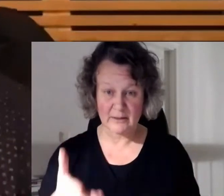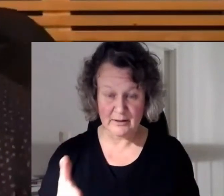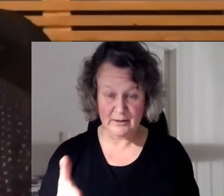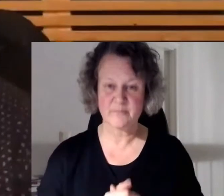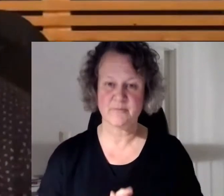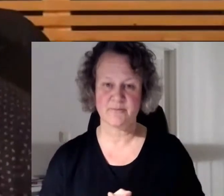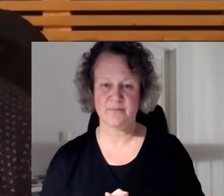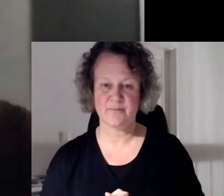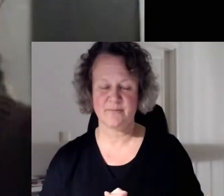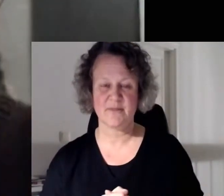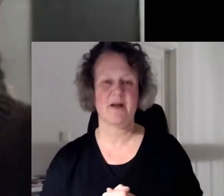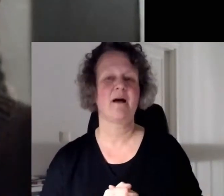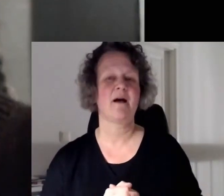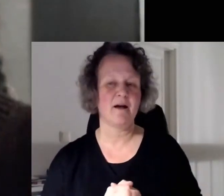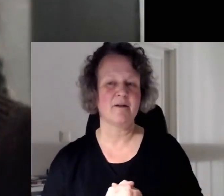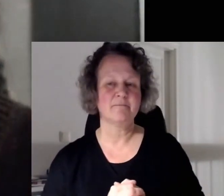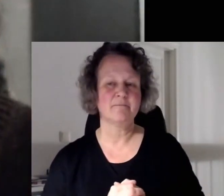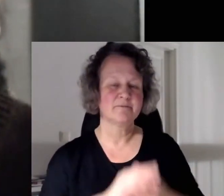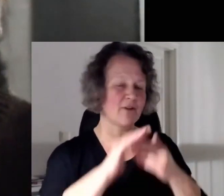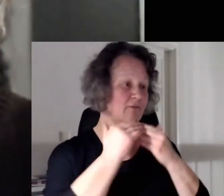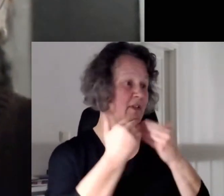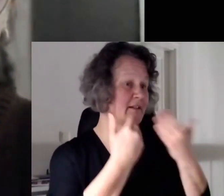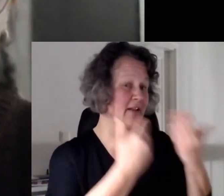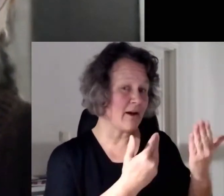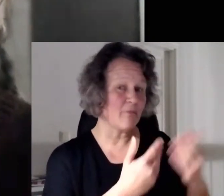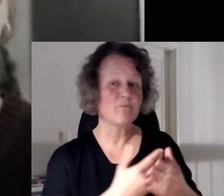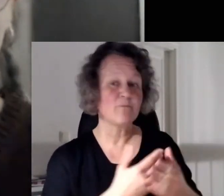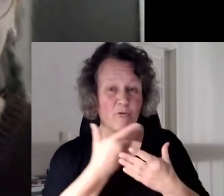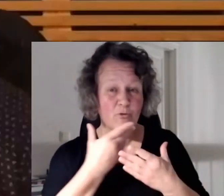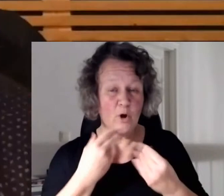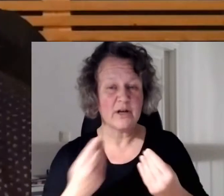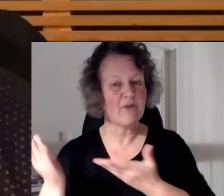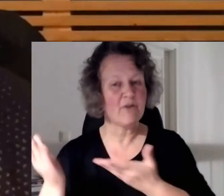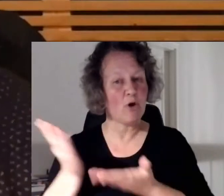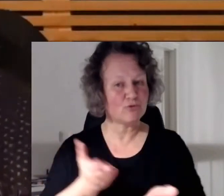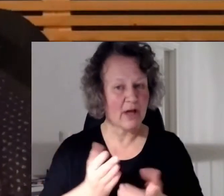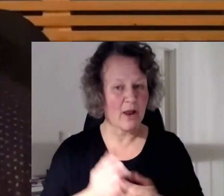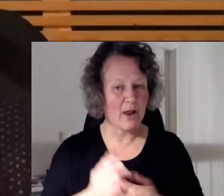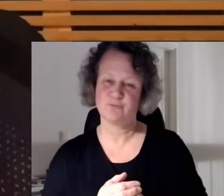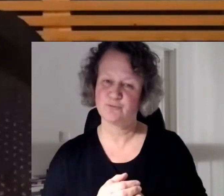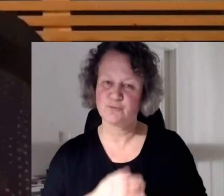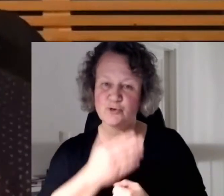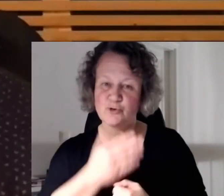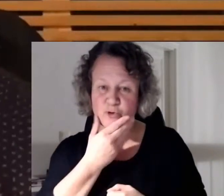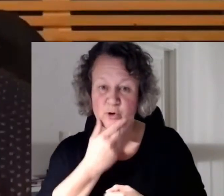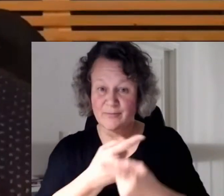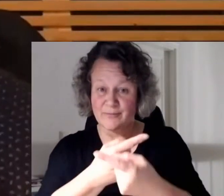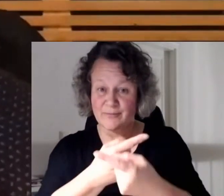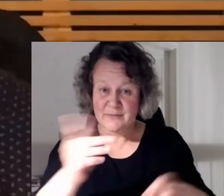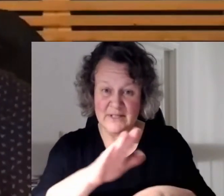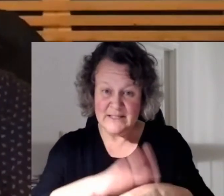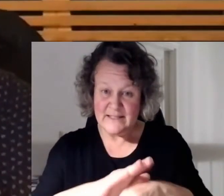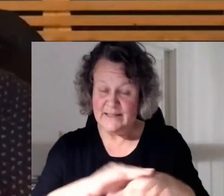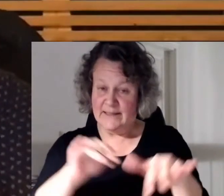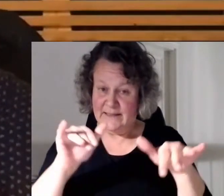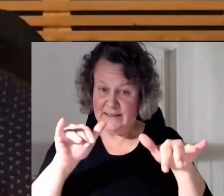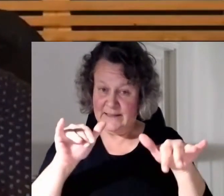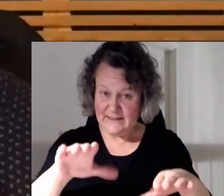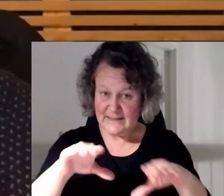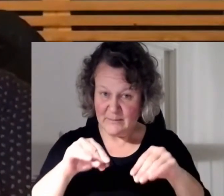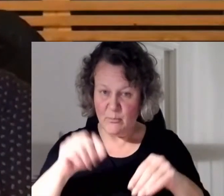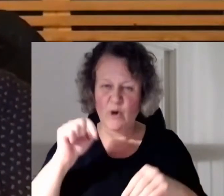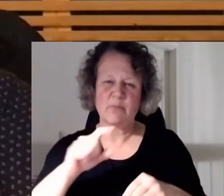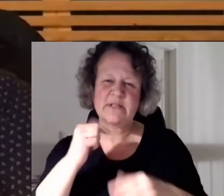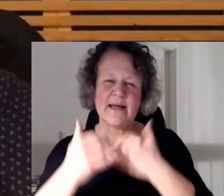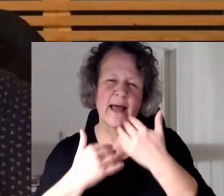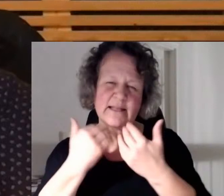Christian. Thank you very much for this friendly presentation. Hello to everybody. It's nice that you have the time that